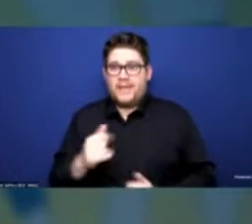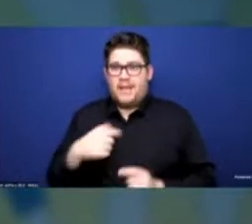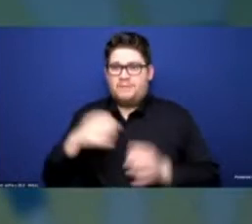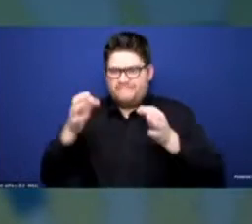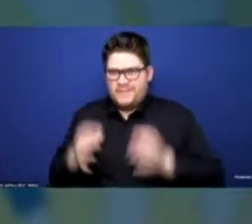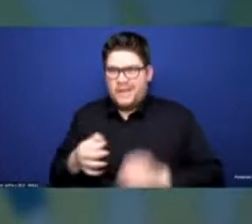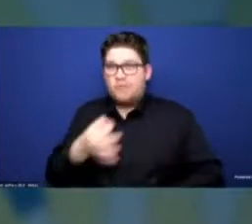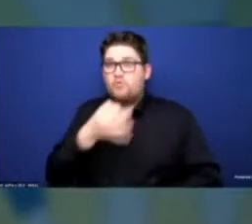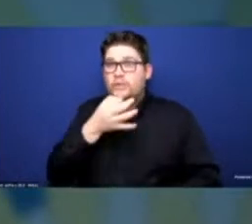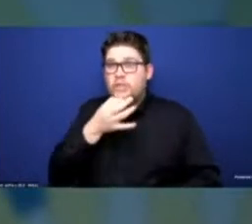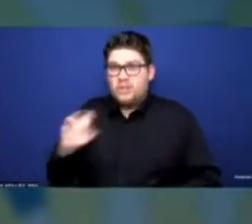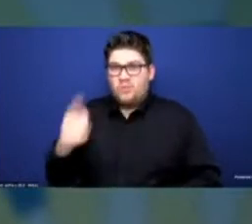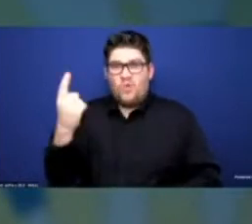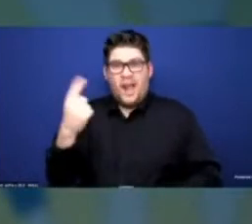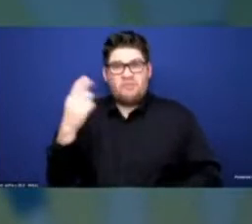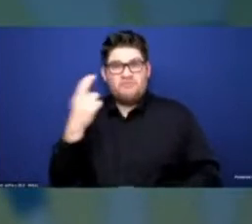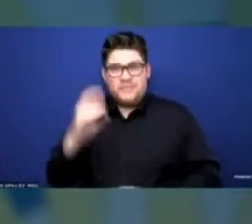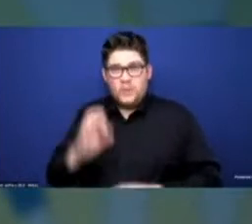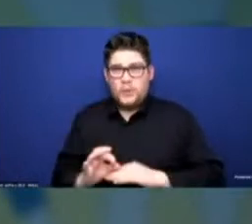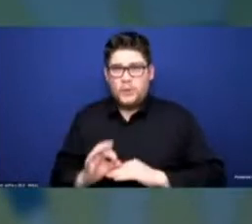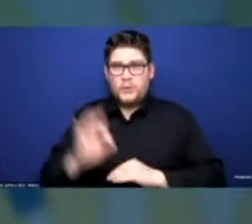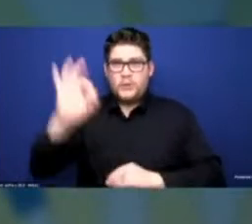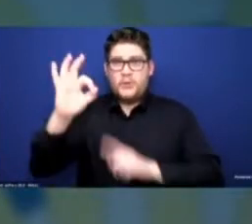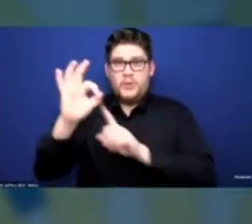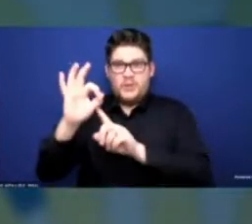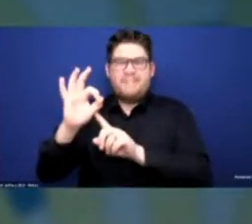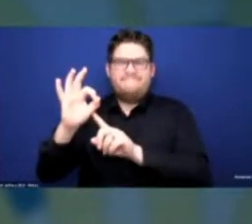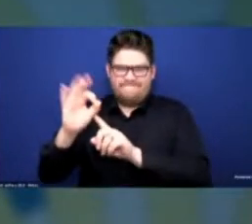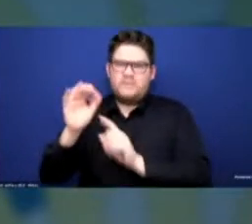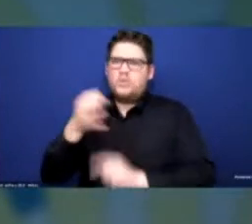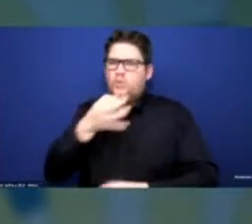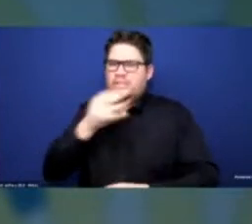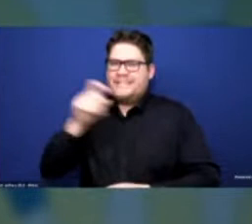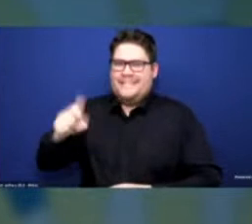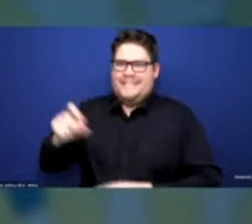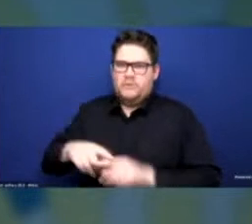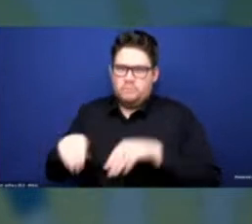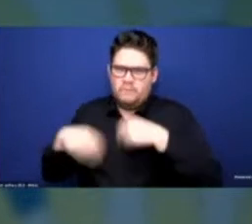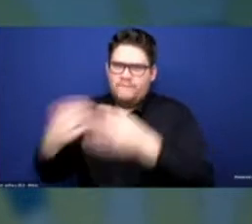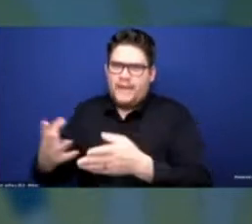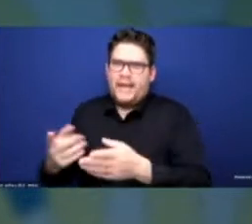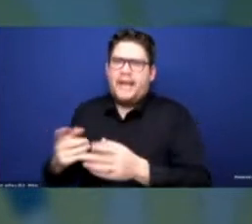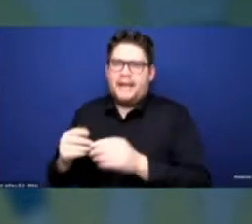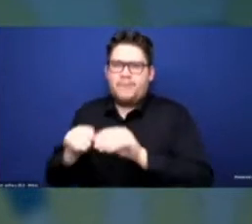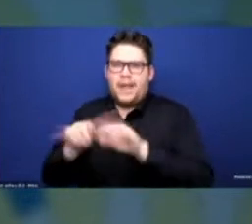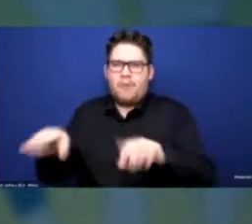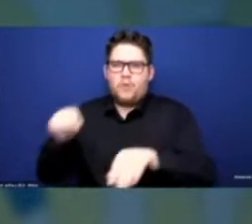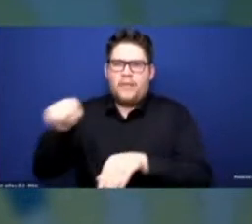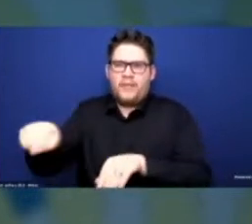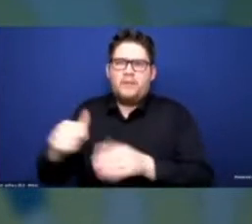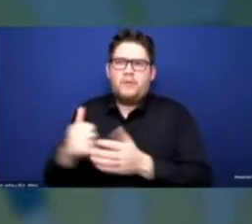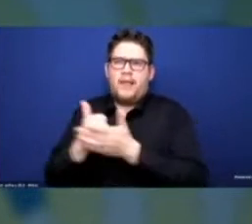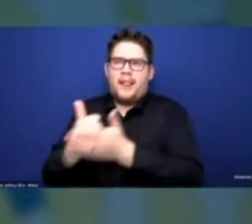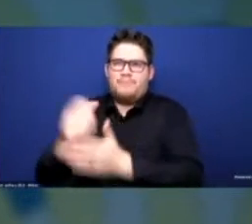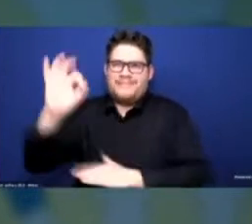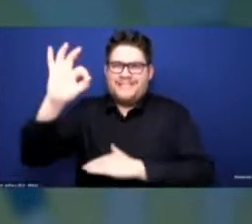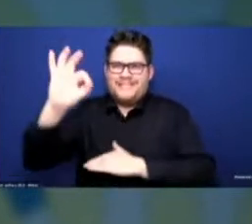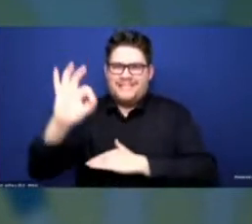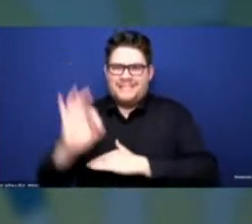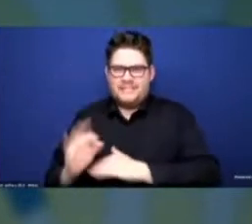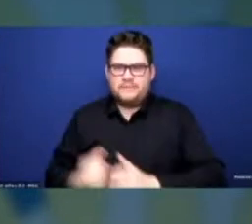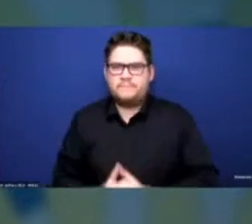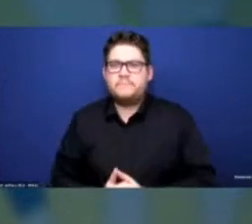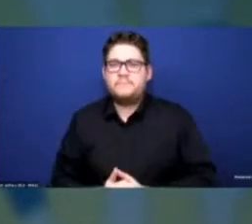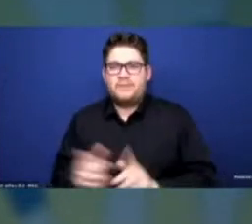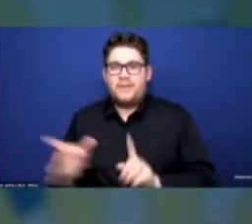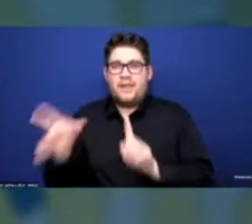That's something that's been steadily high transmission area through most of the pandemic. And